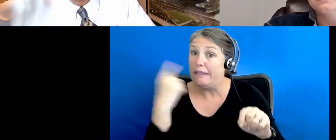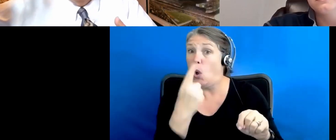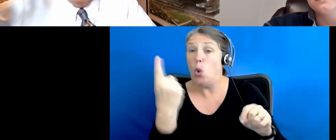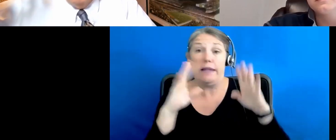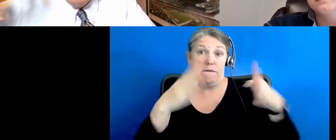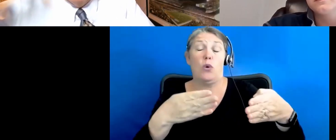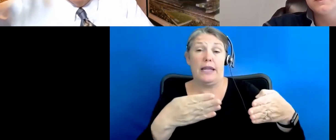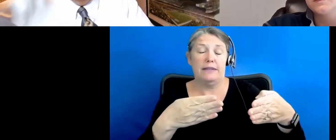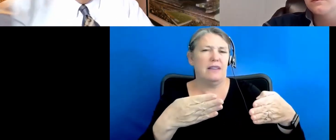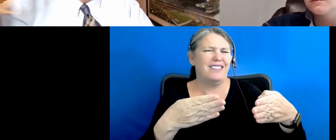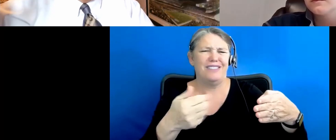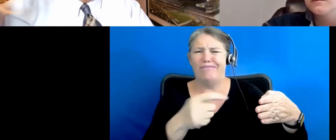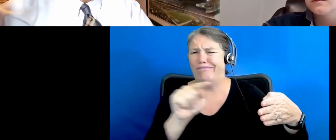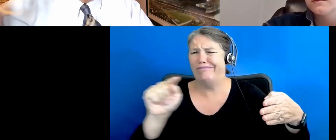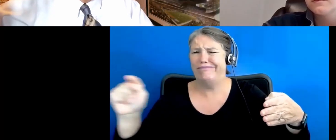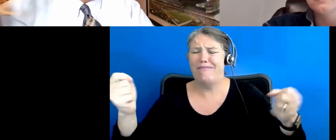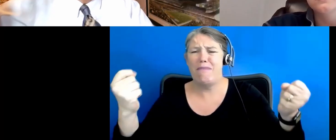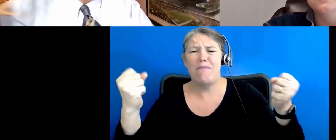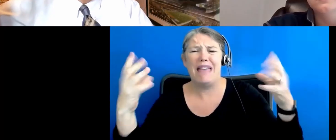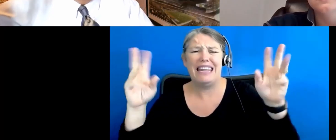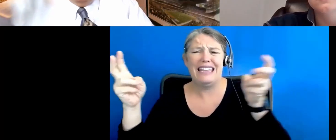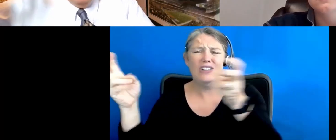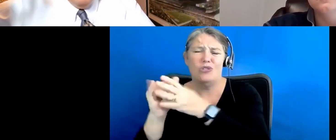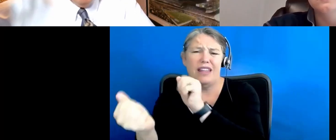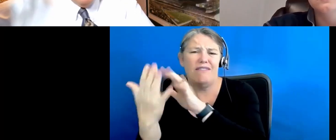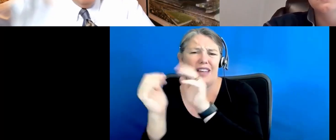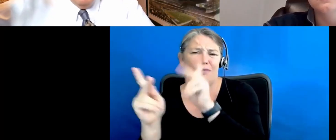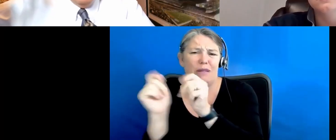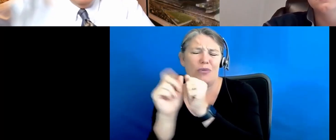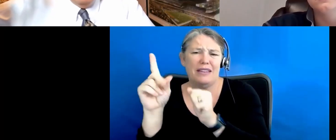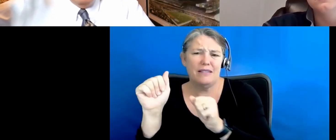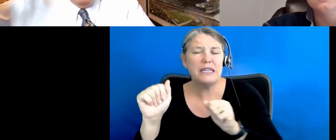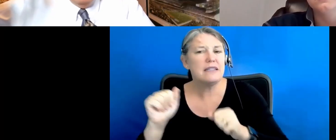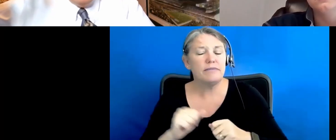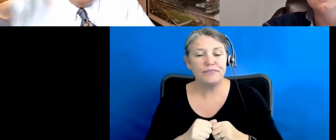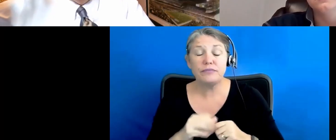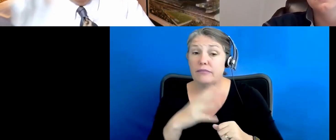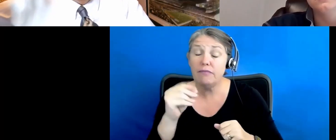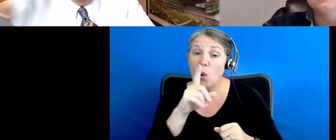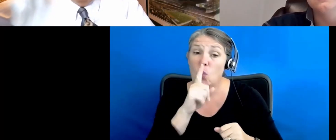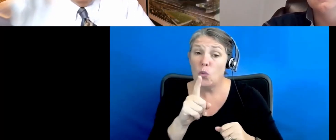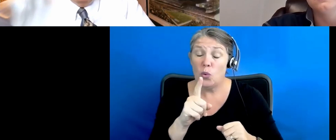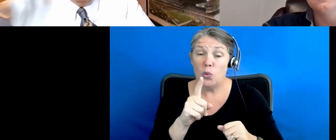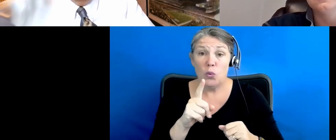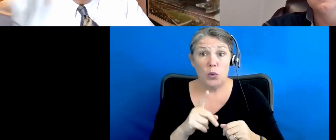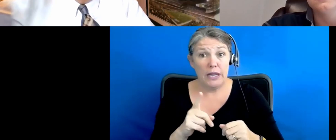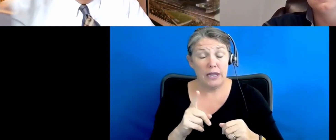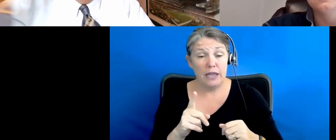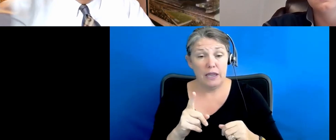given all of the other issues that affect people with disabilities and really the shortened time frame that we